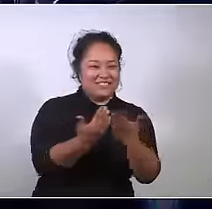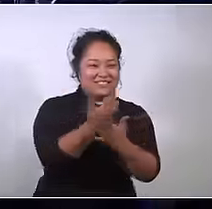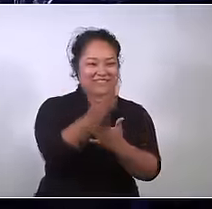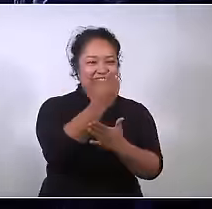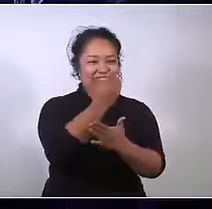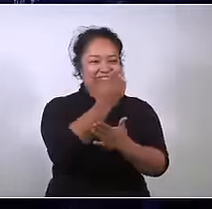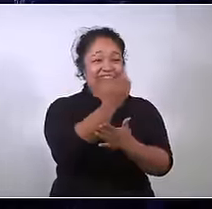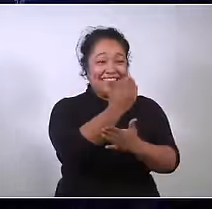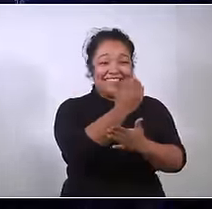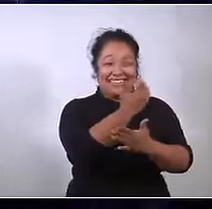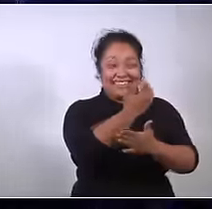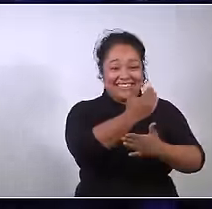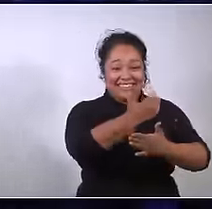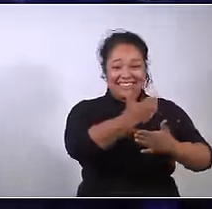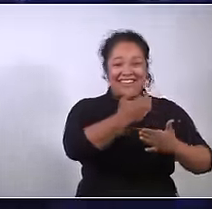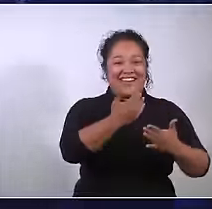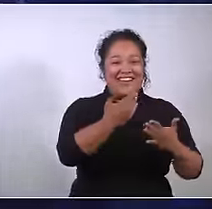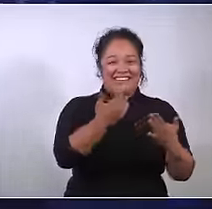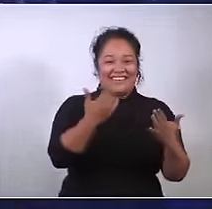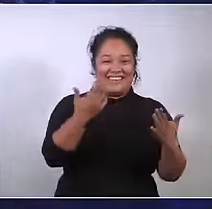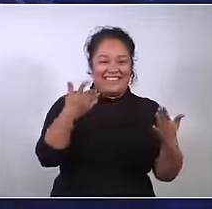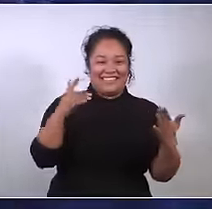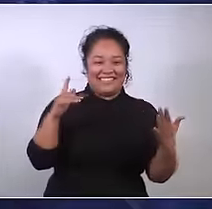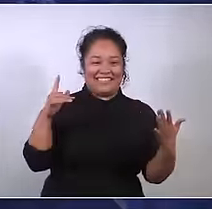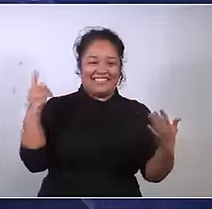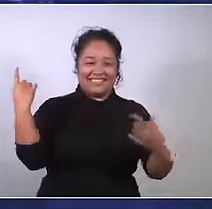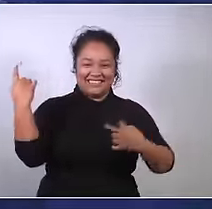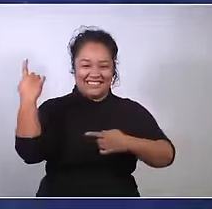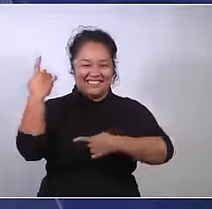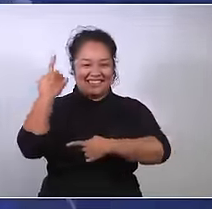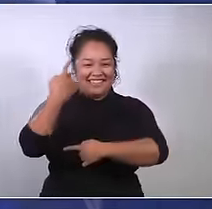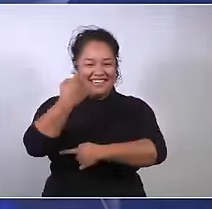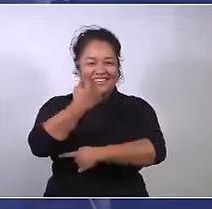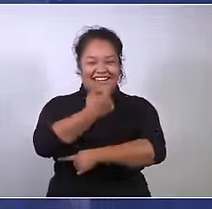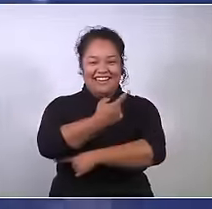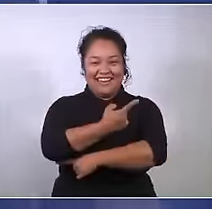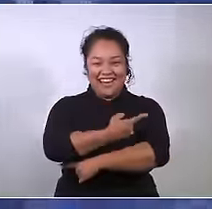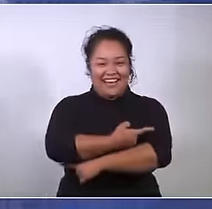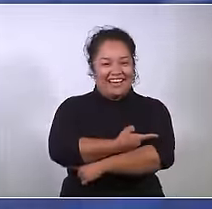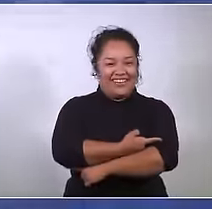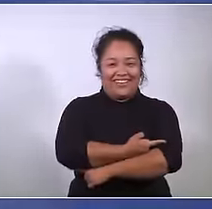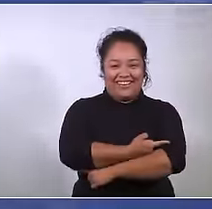In the evening, when the day is done.